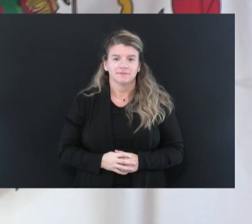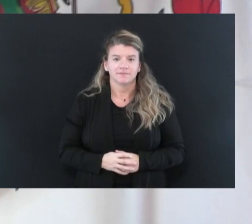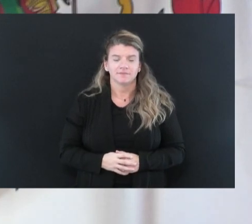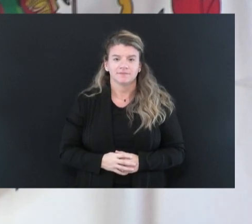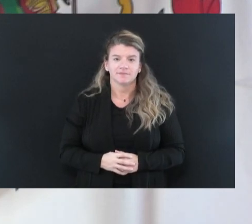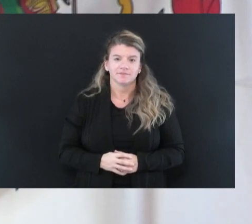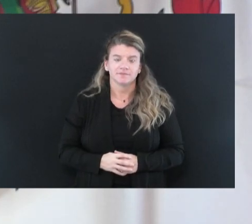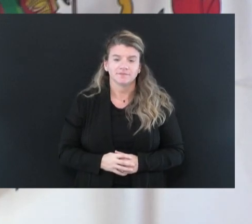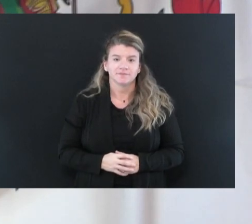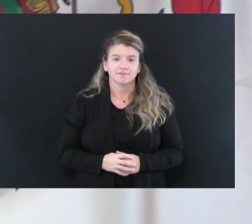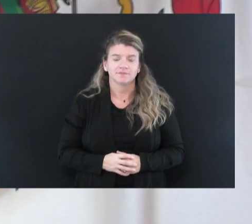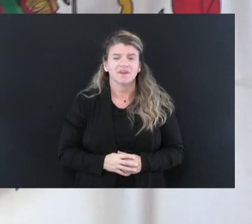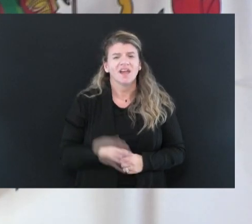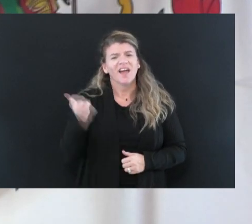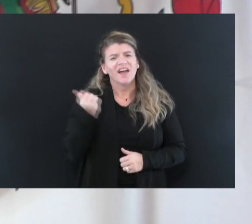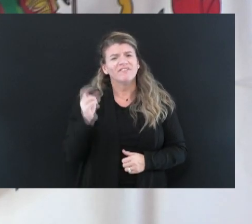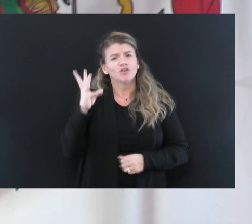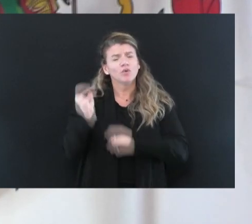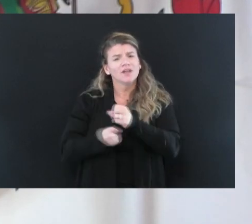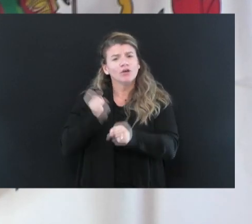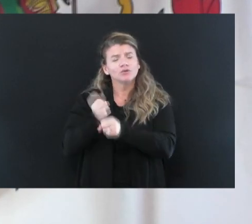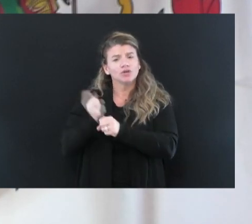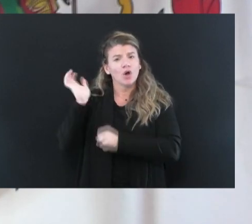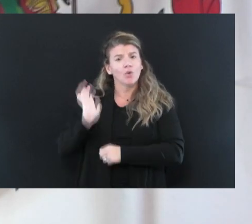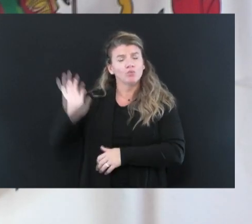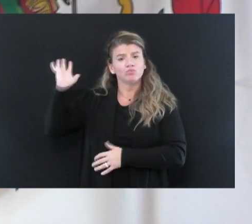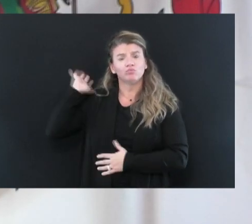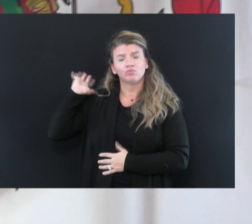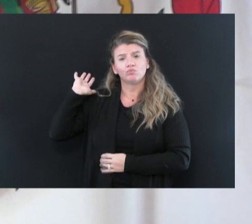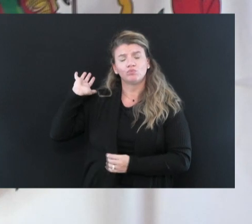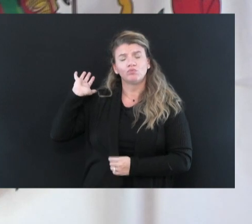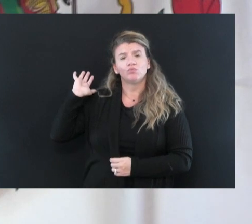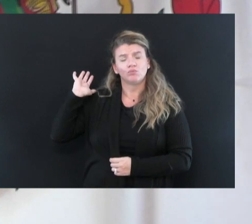here a couple years back, and